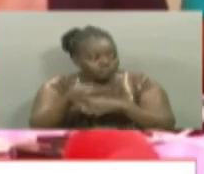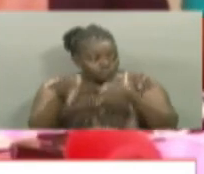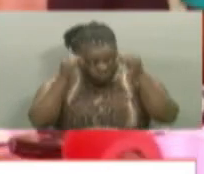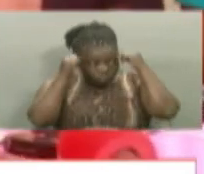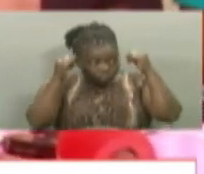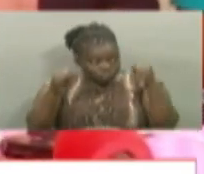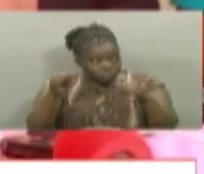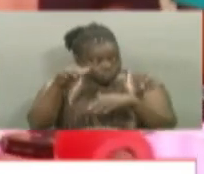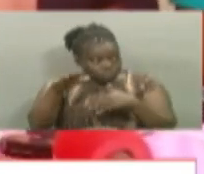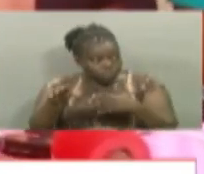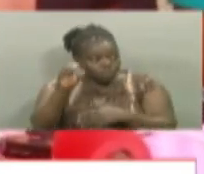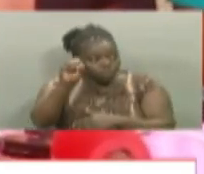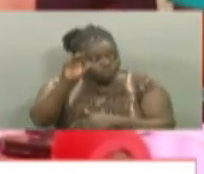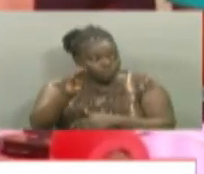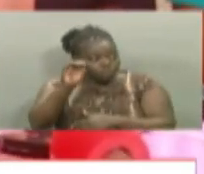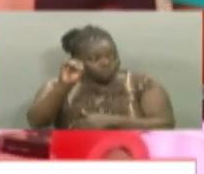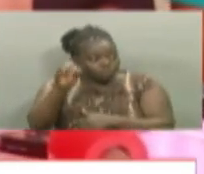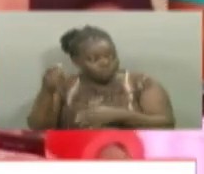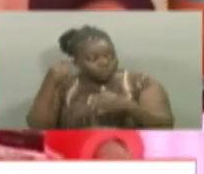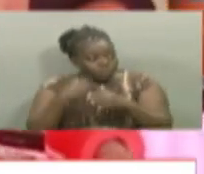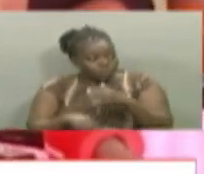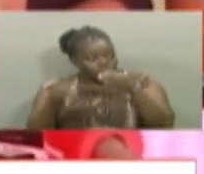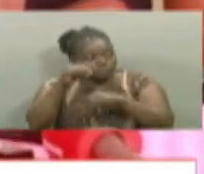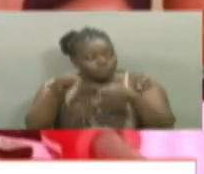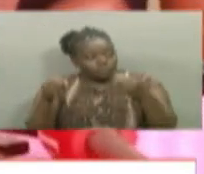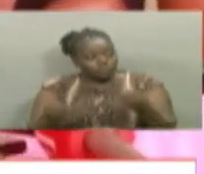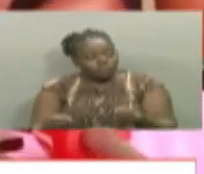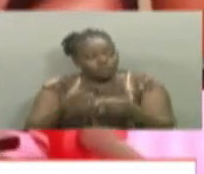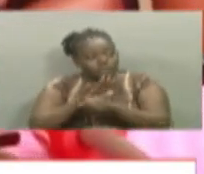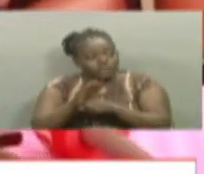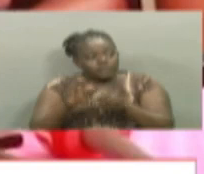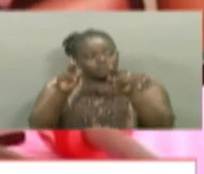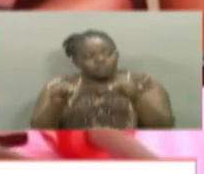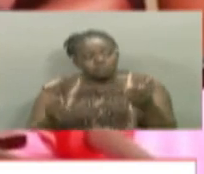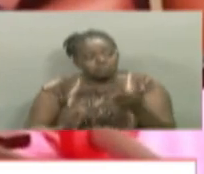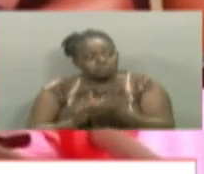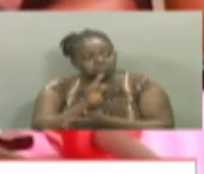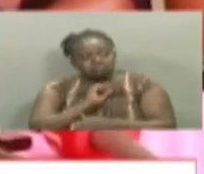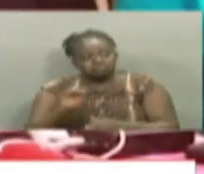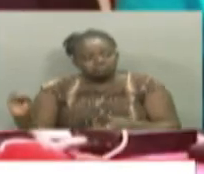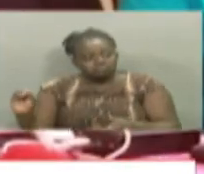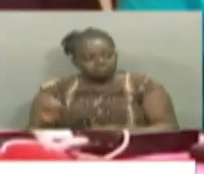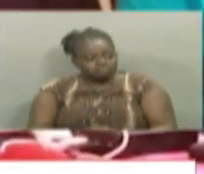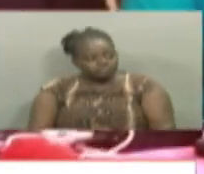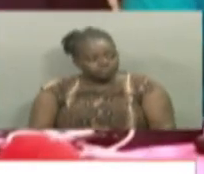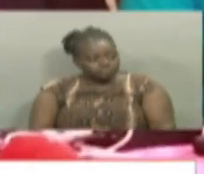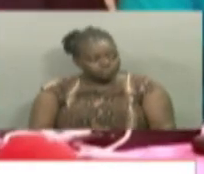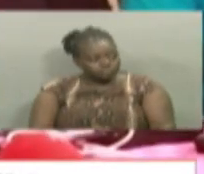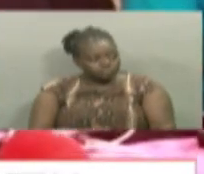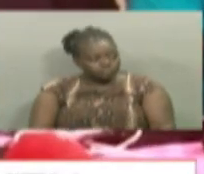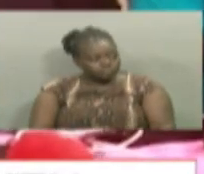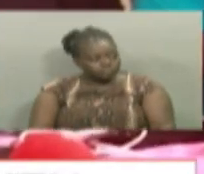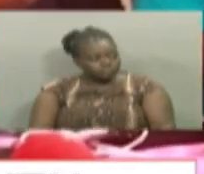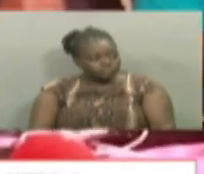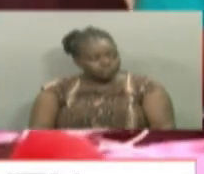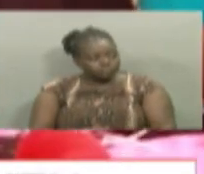wabwe Patrick Oboya Mulyati ne bategeeza nti akalulu ke Busongola tekabadde ka mazima na bwenkanya. In fact,